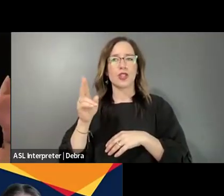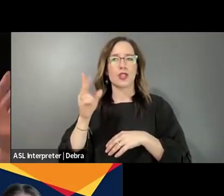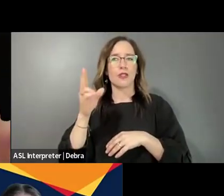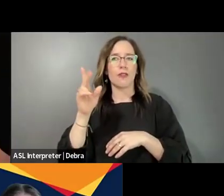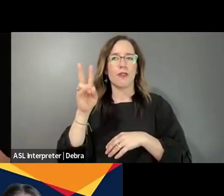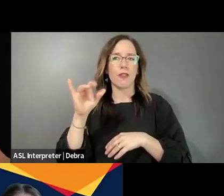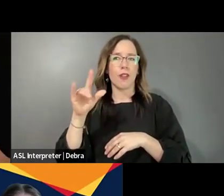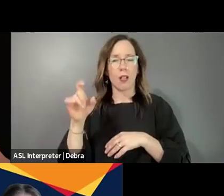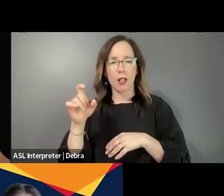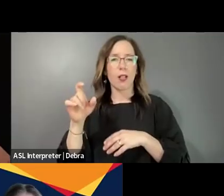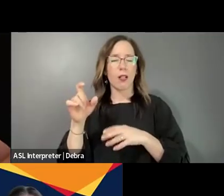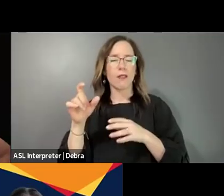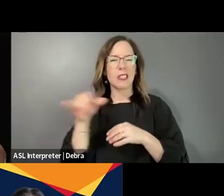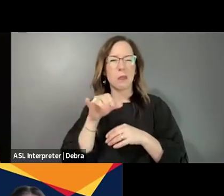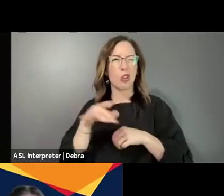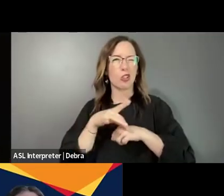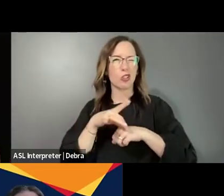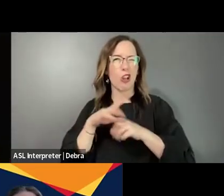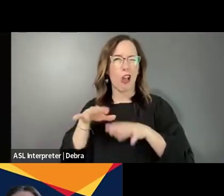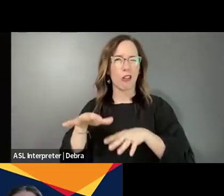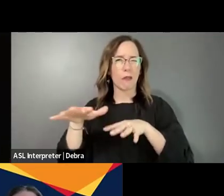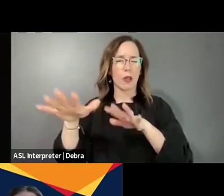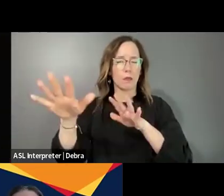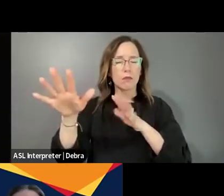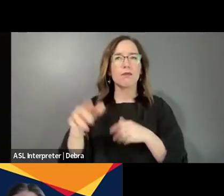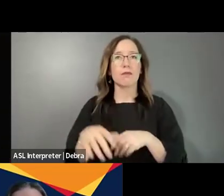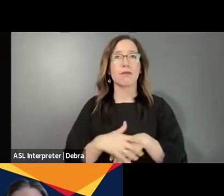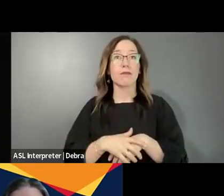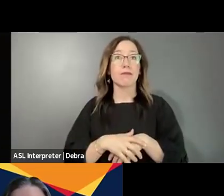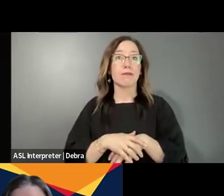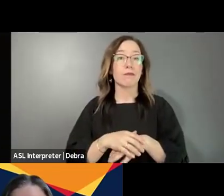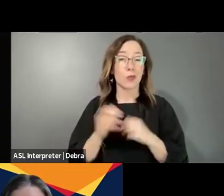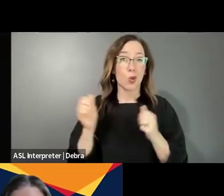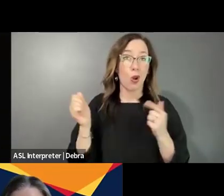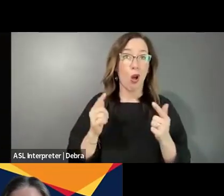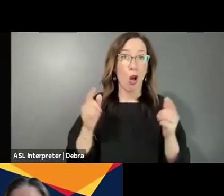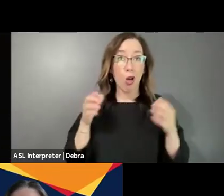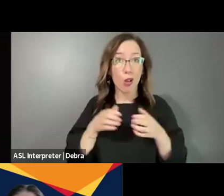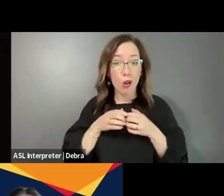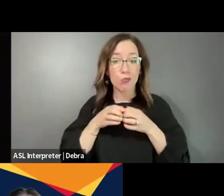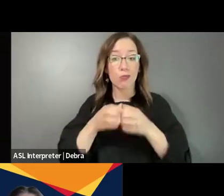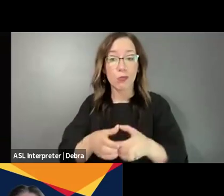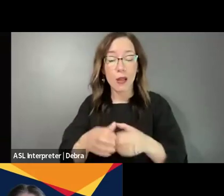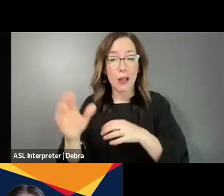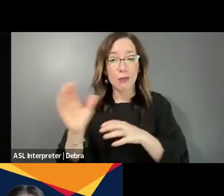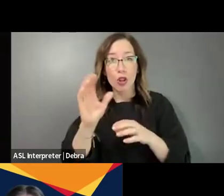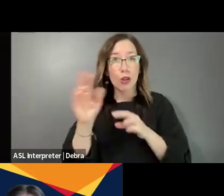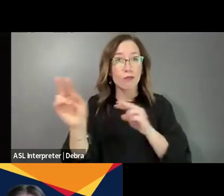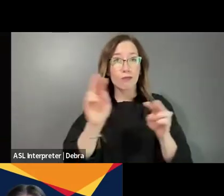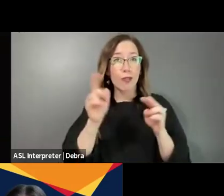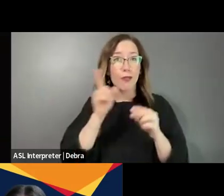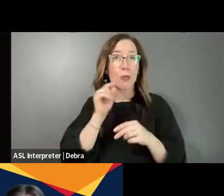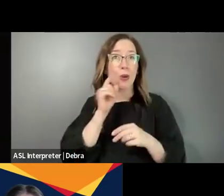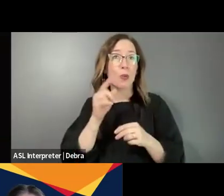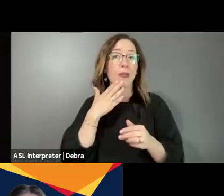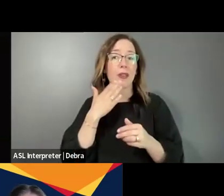Yeah. Colorado's just bigger, I think. or something. Okay, so we're all going birding, that's for sure. Well, thank you